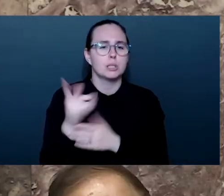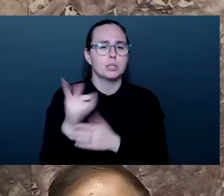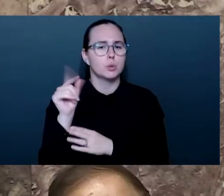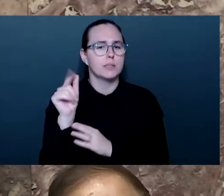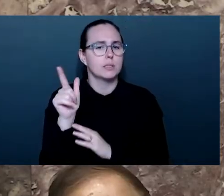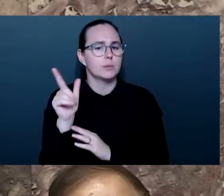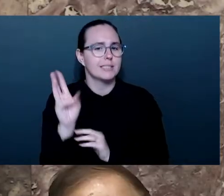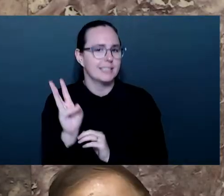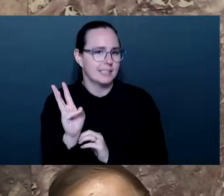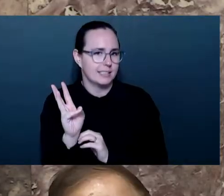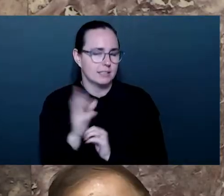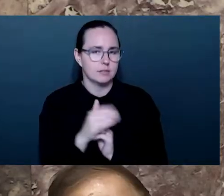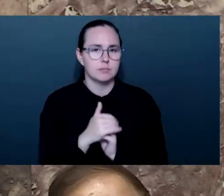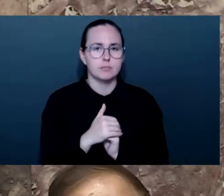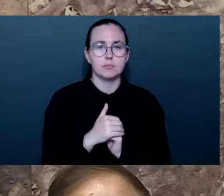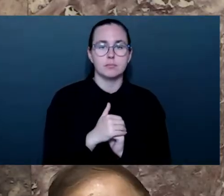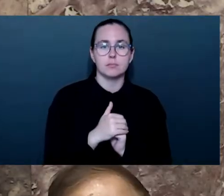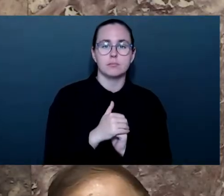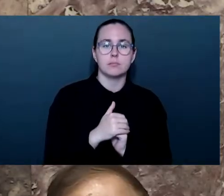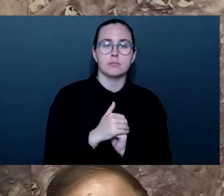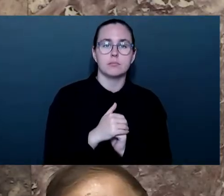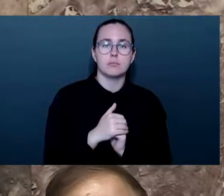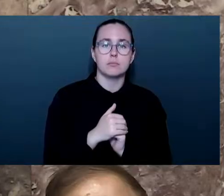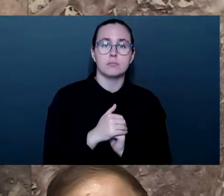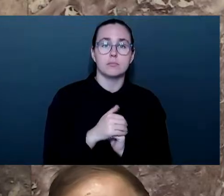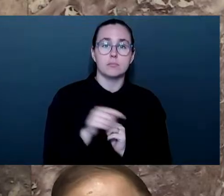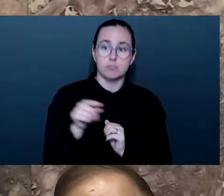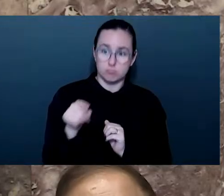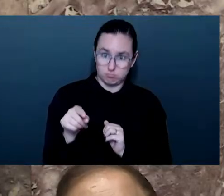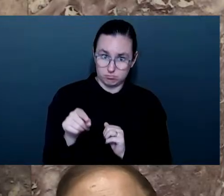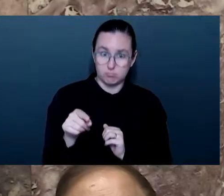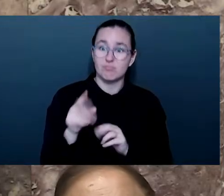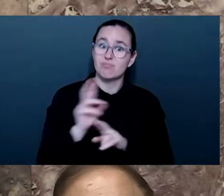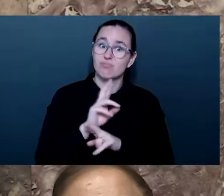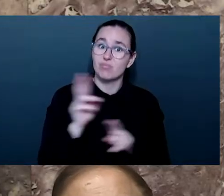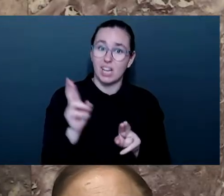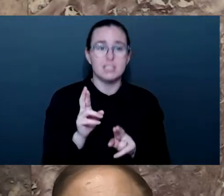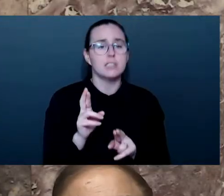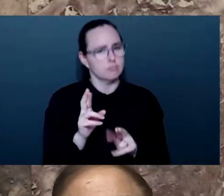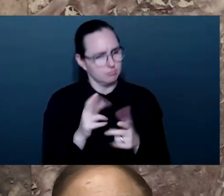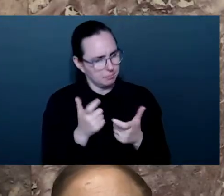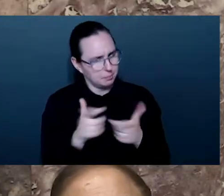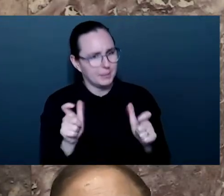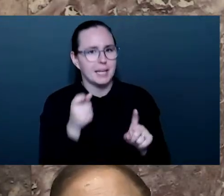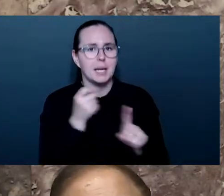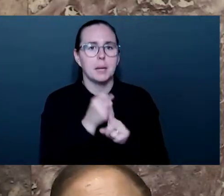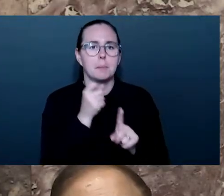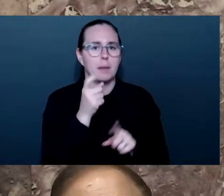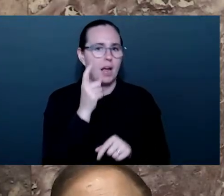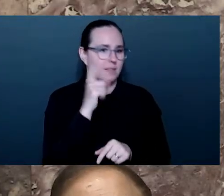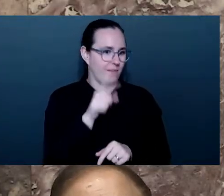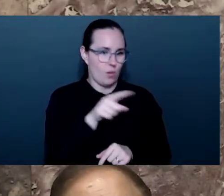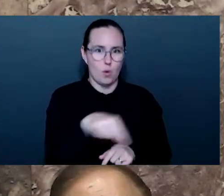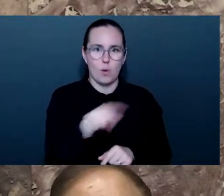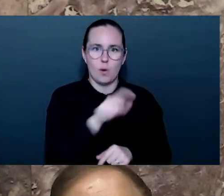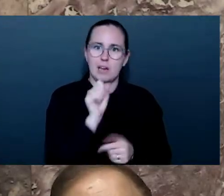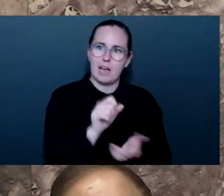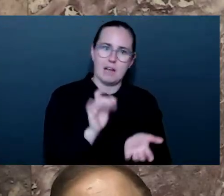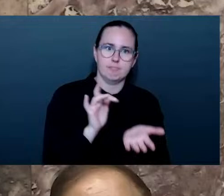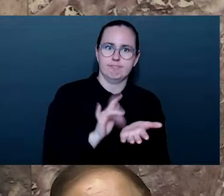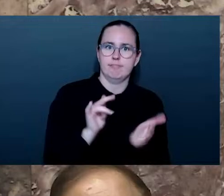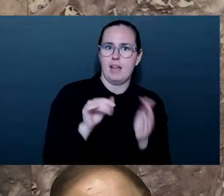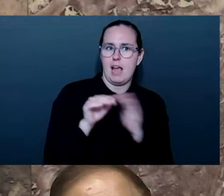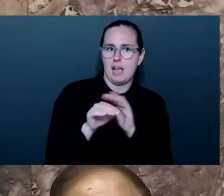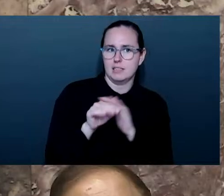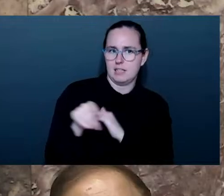difference for people living in Kitimat, in the region, to be able to access this kind of diagnostic capacity. It is part of the reason why our government is committed to